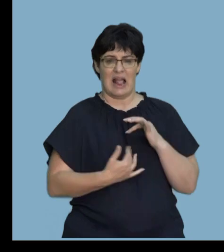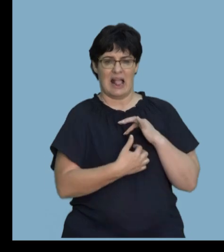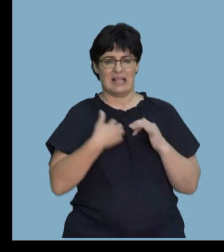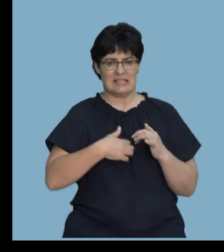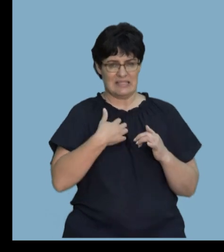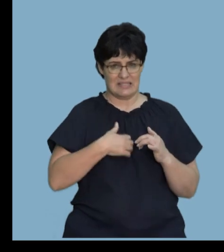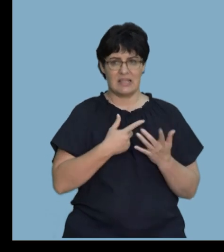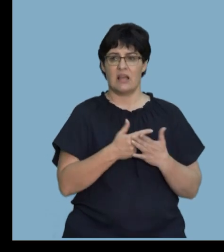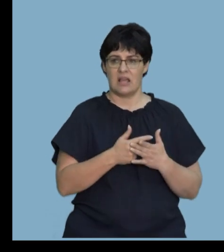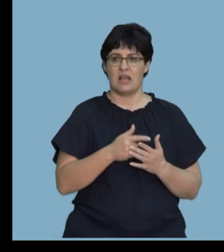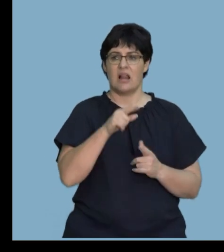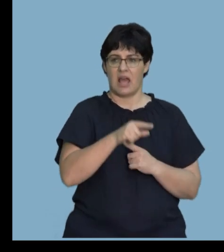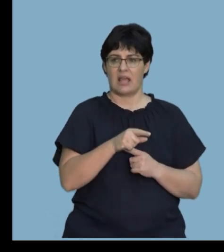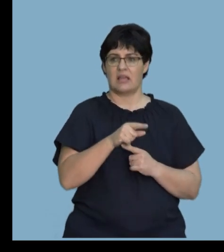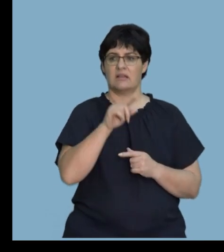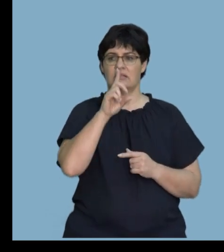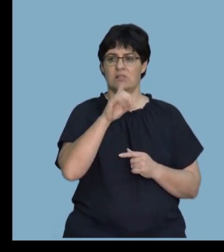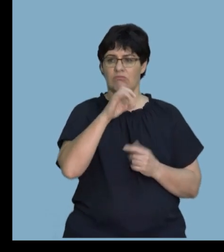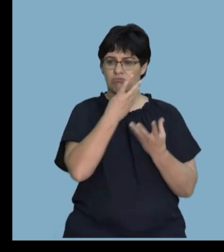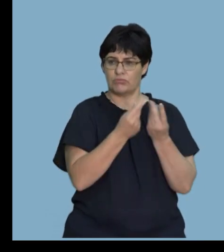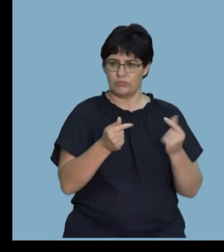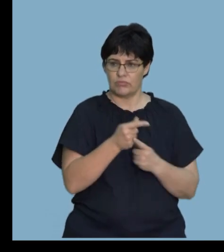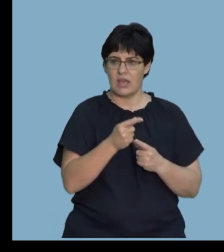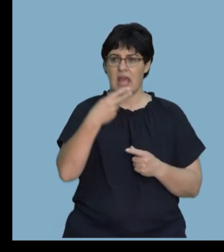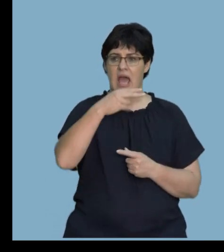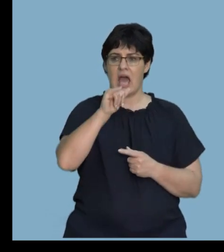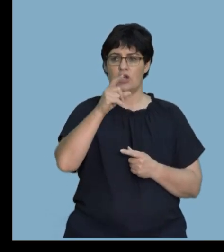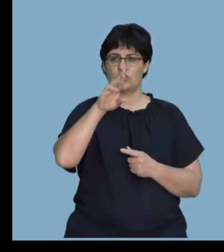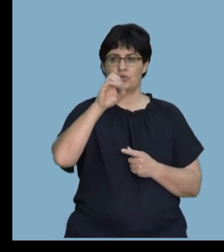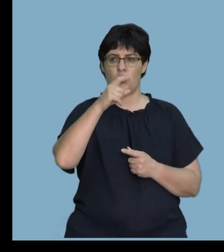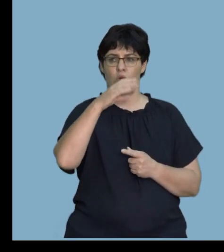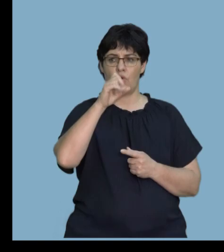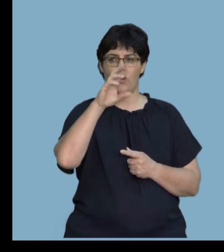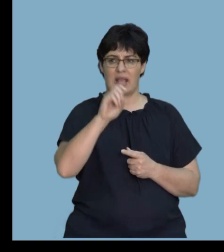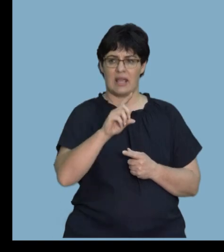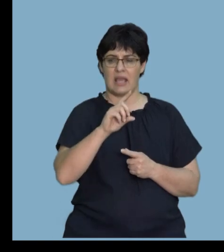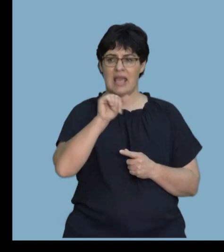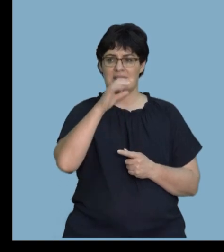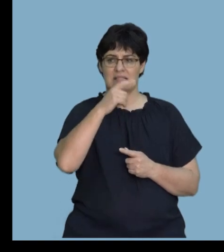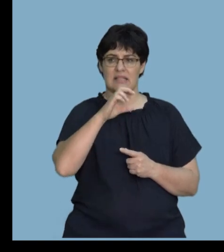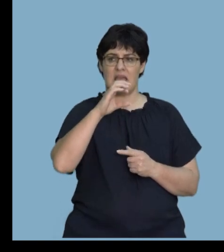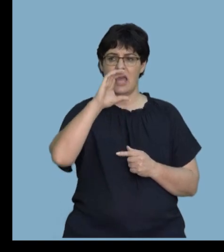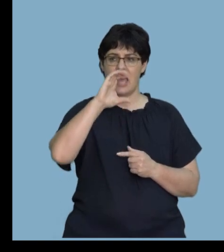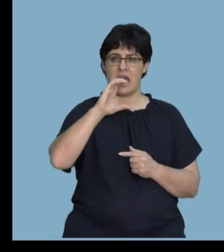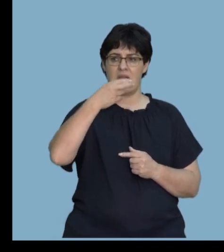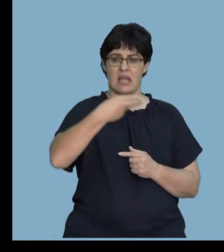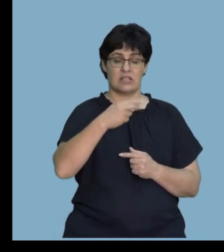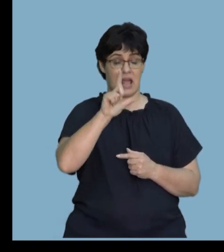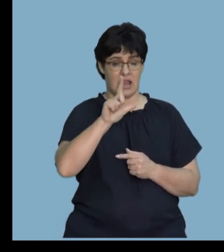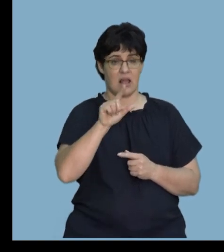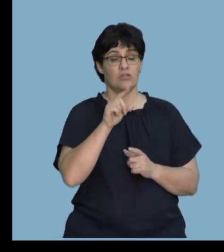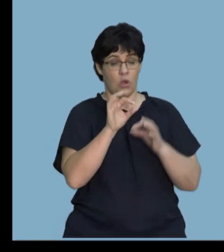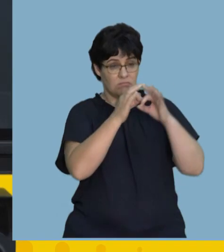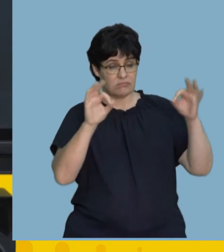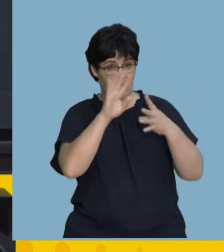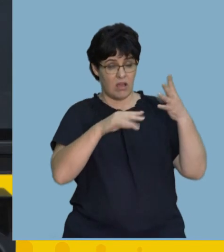hydrochloric acid, okay, according to the balanced equation. So the equation has already been balanced for us. So why